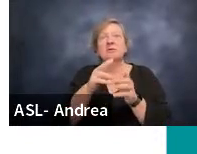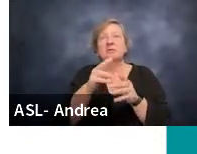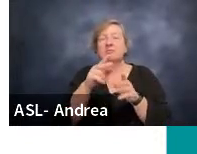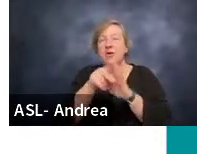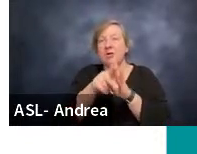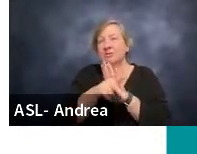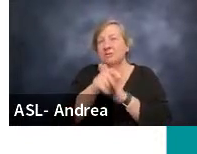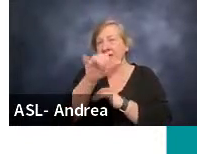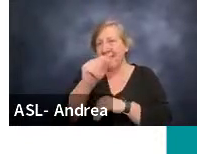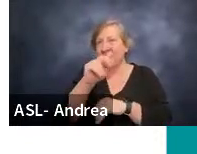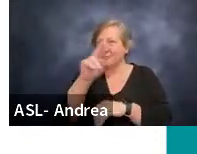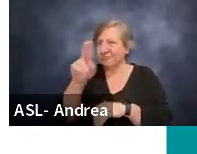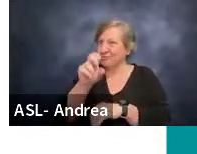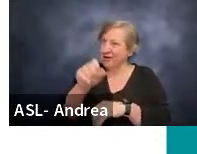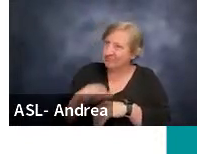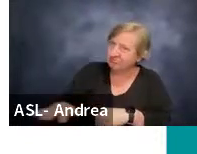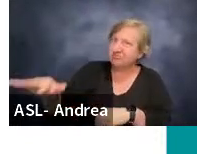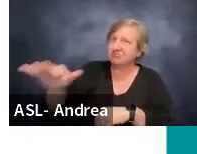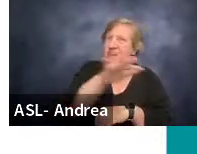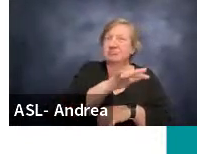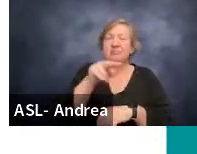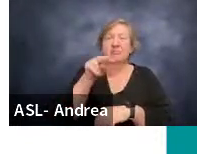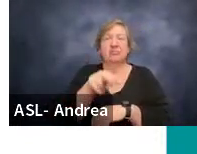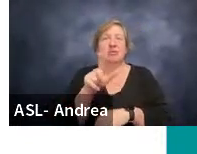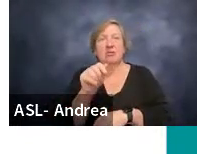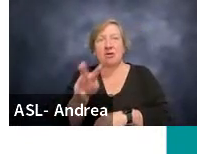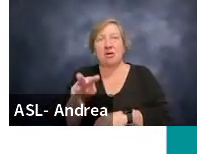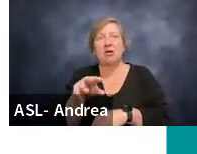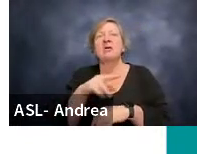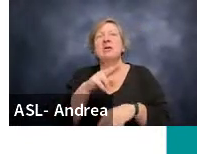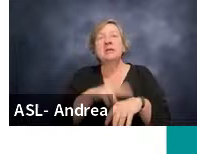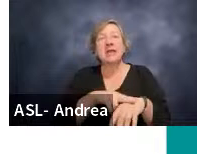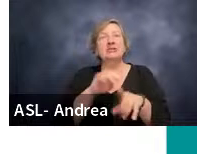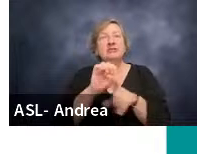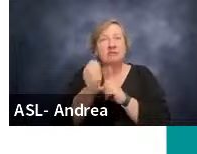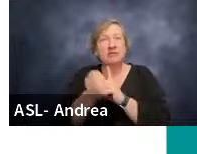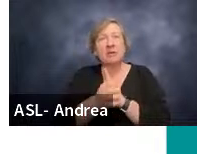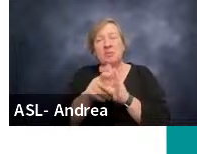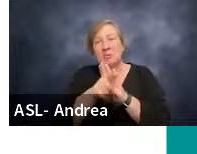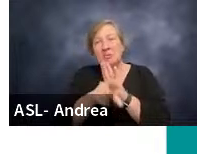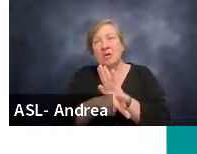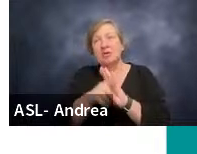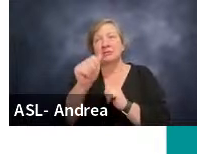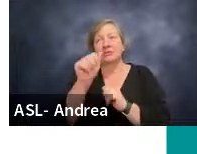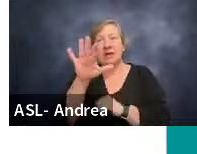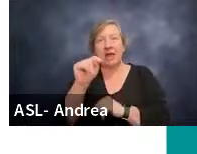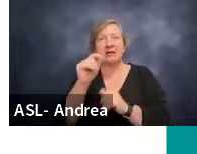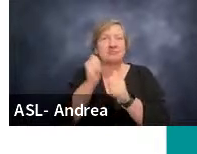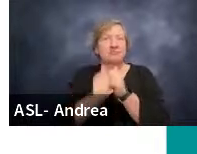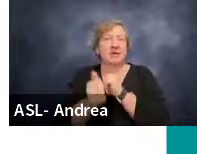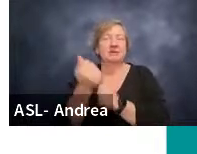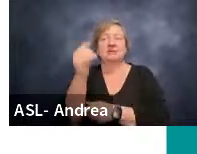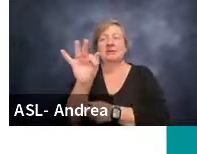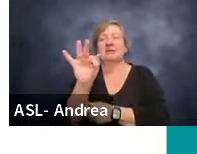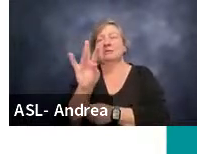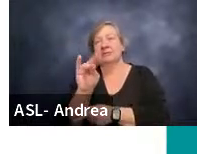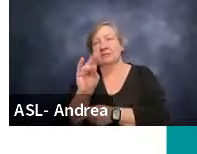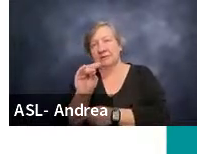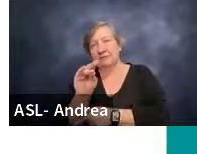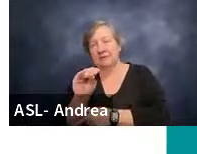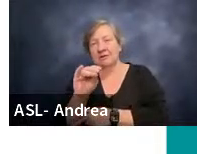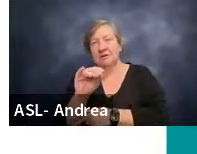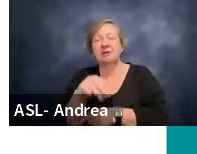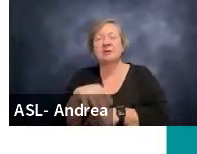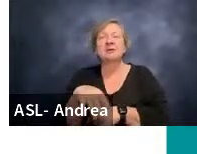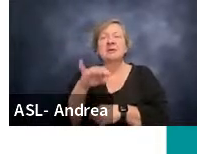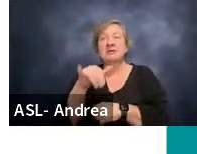law specifically. The National Environmental Policy Act was passed in 1970, and it was one of the first laws that